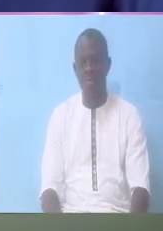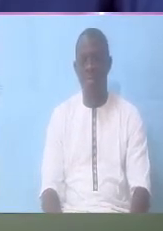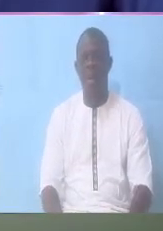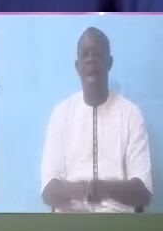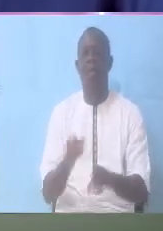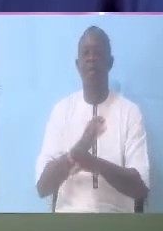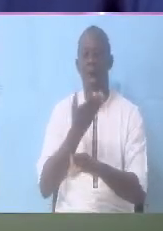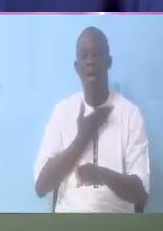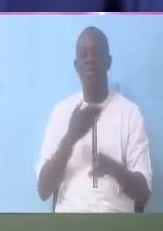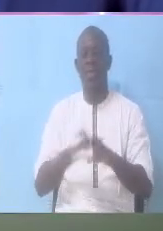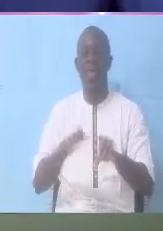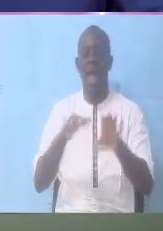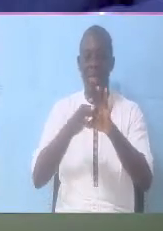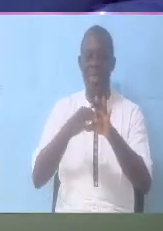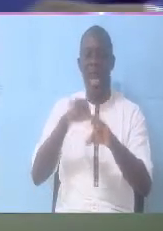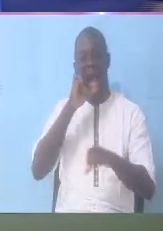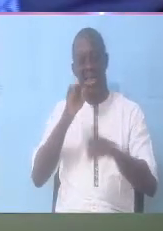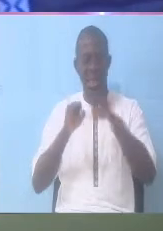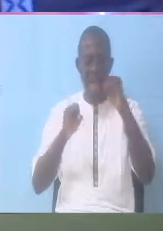barbecue.